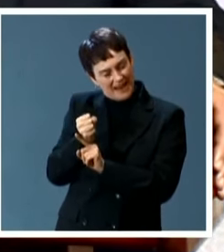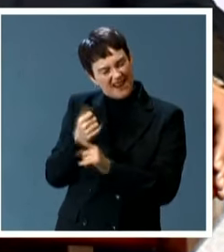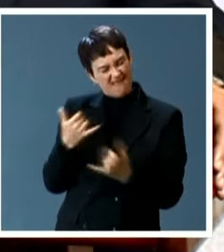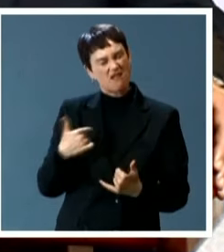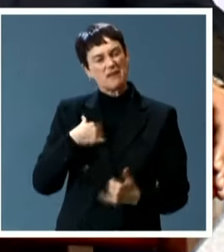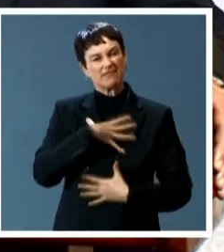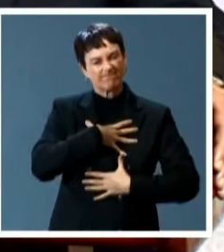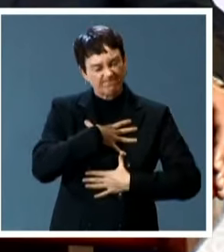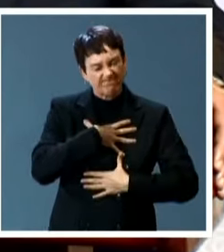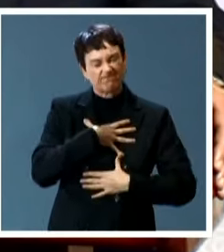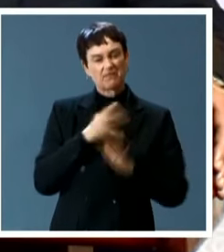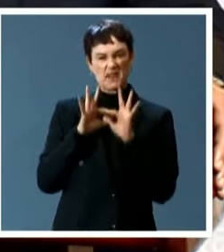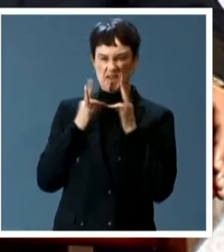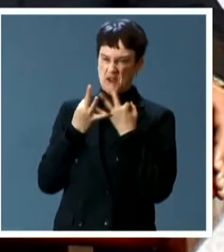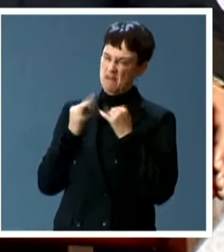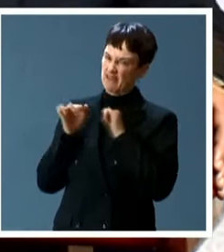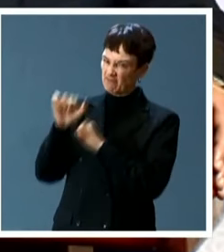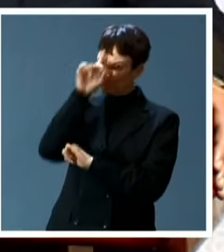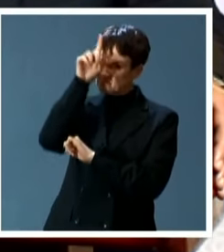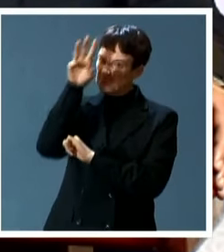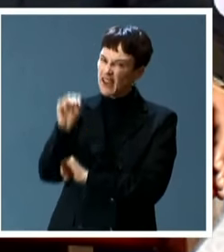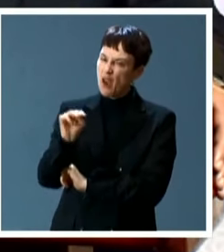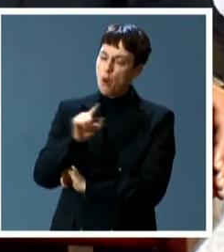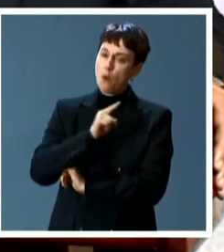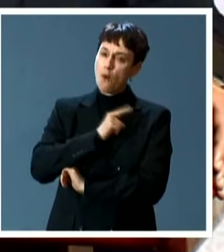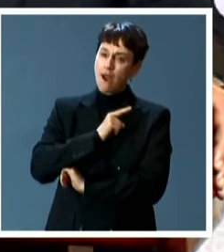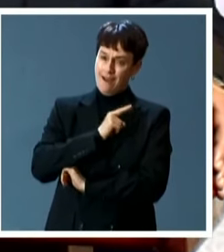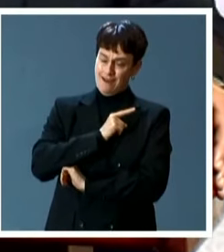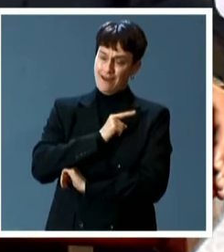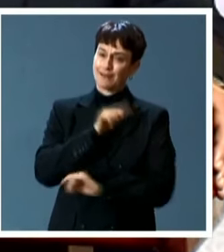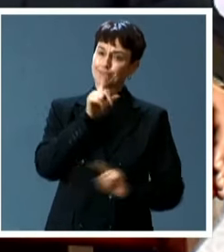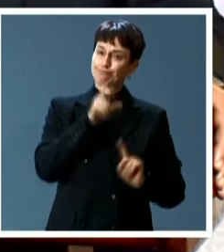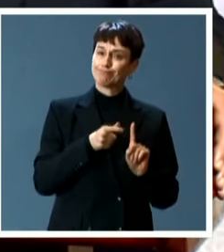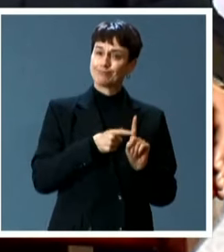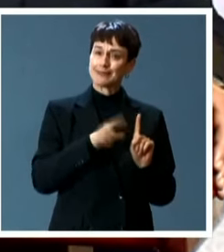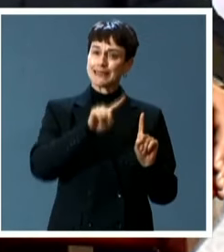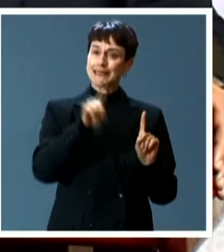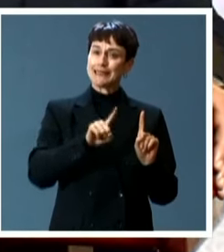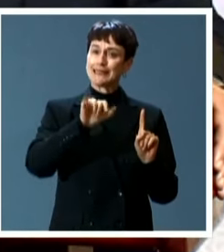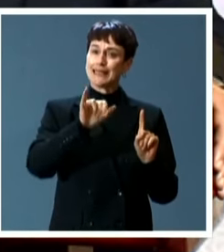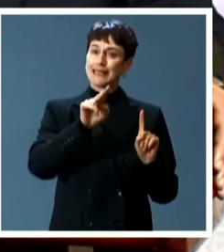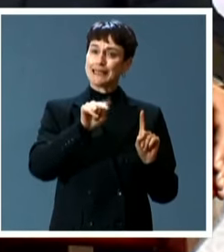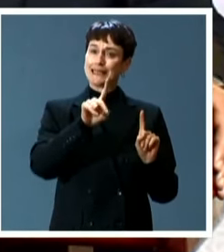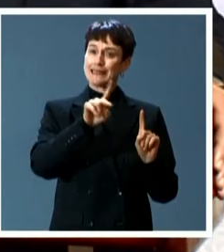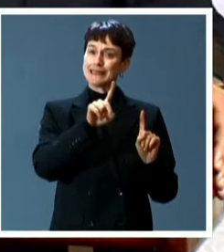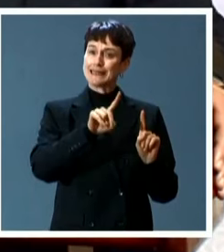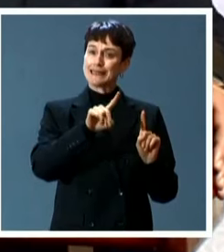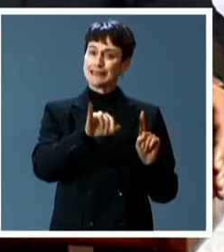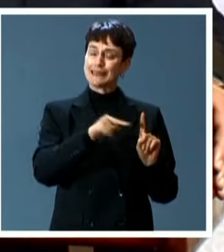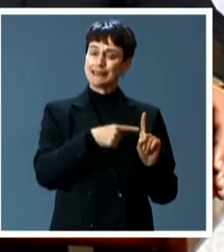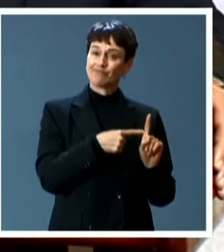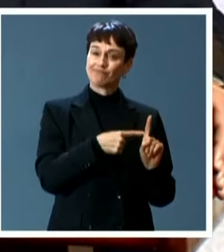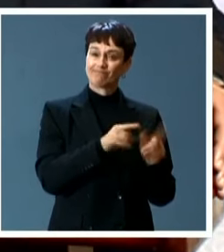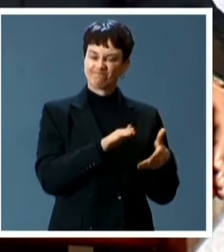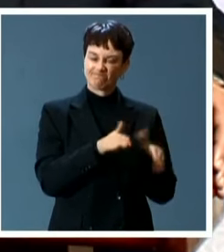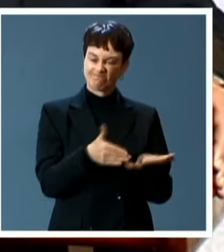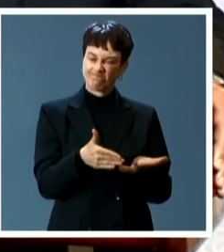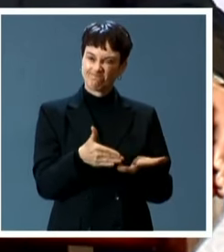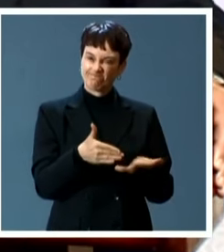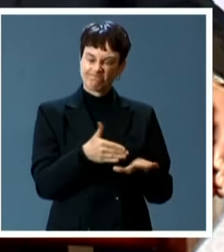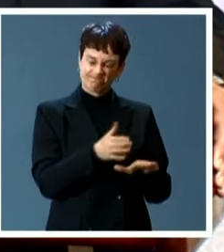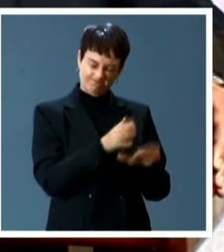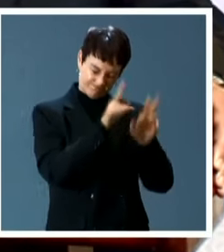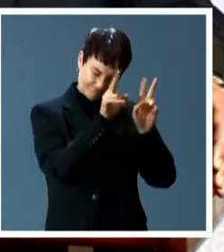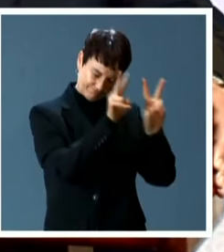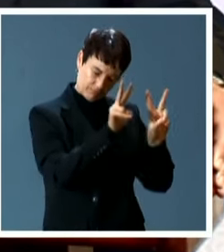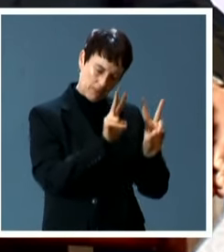Africa on the untimely passing of Ambassador Zindzi Mandela earlier this week. May she rest in